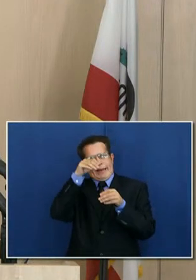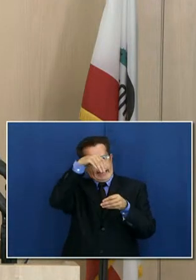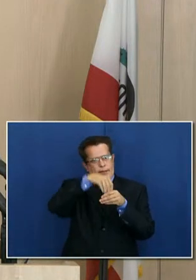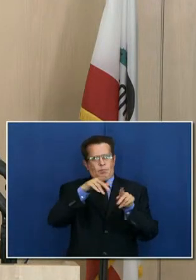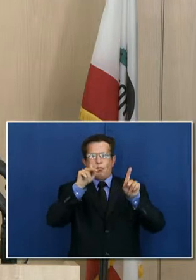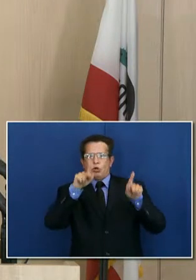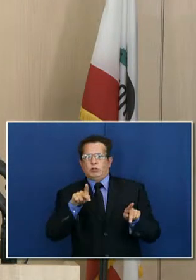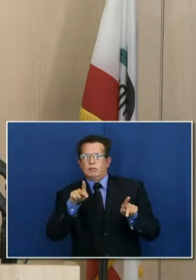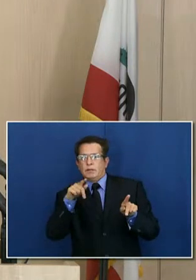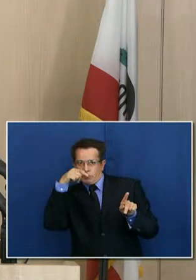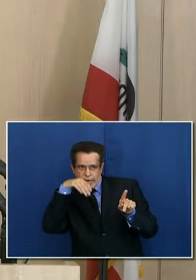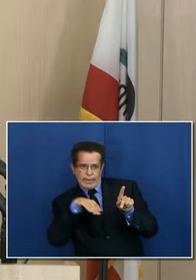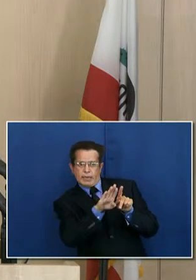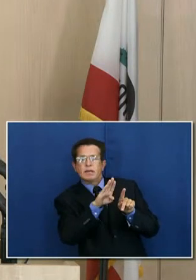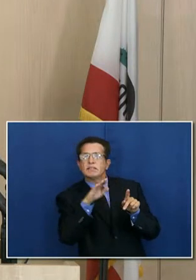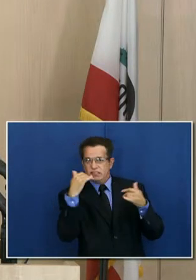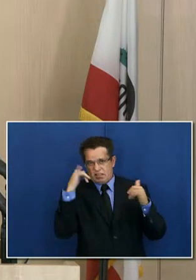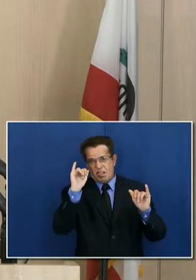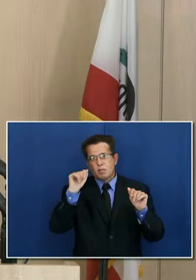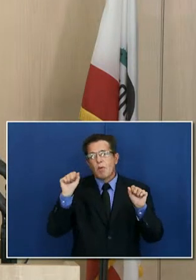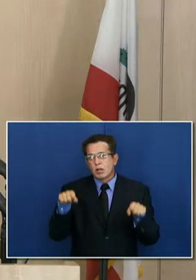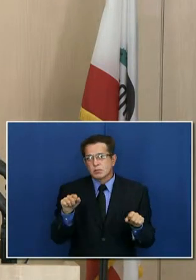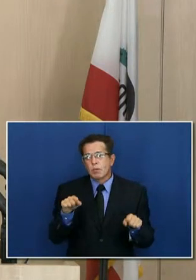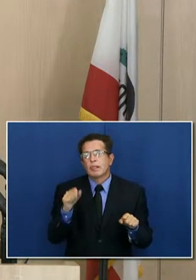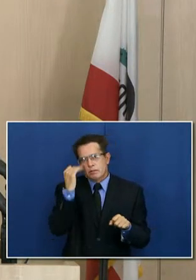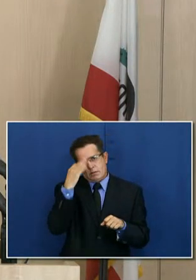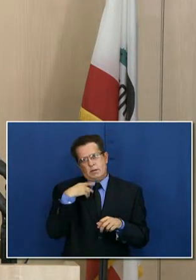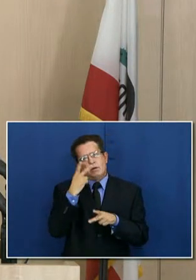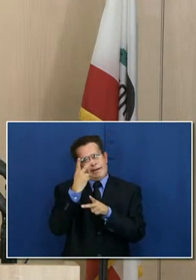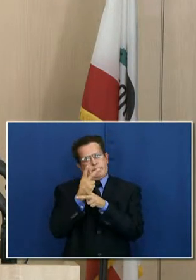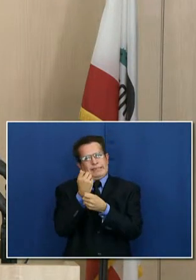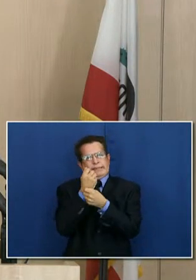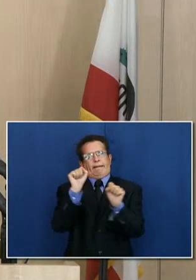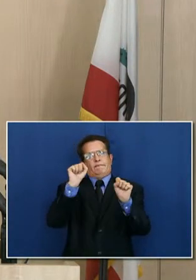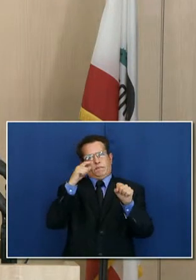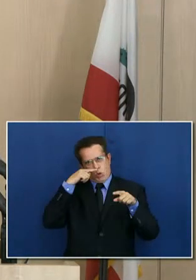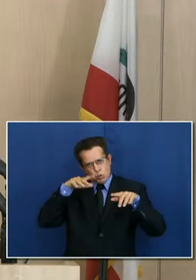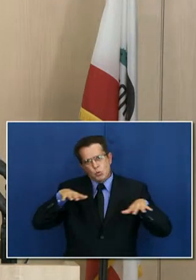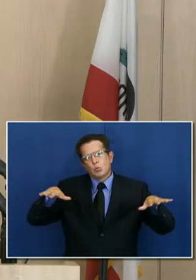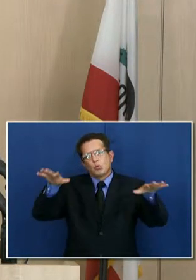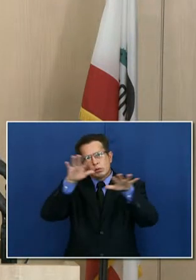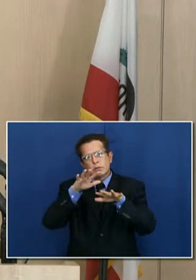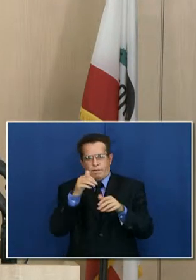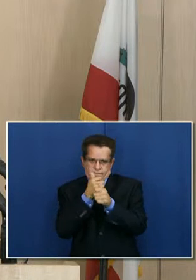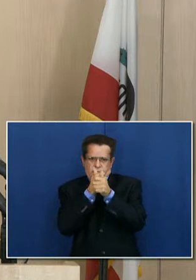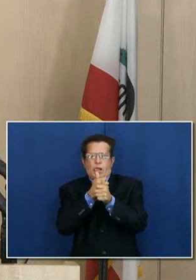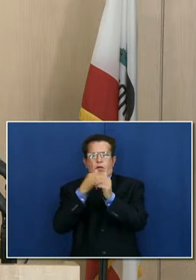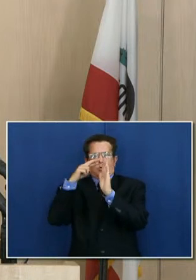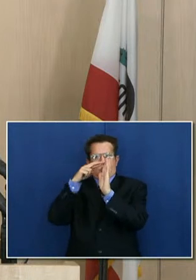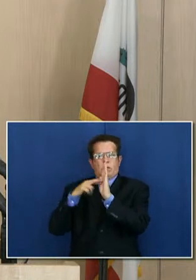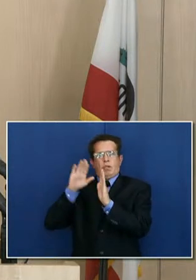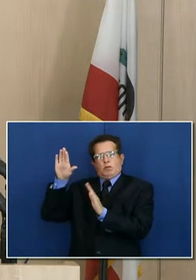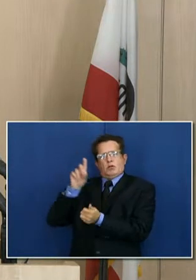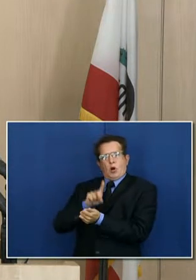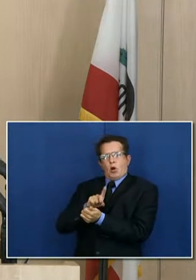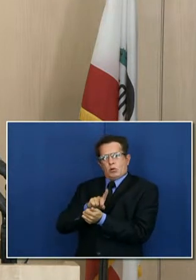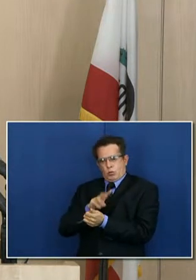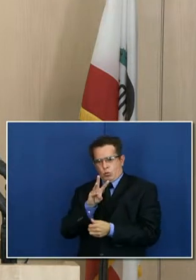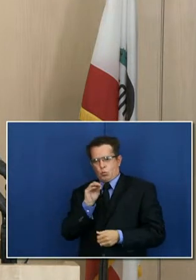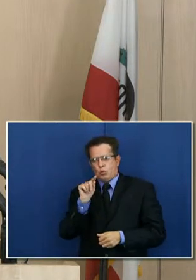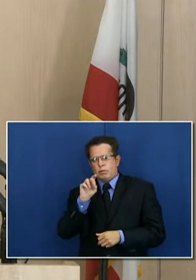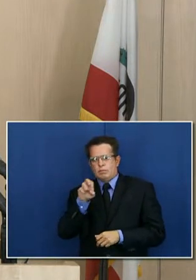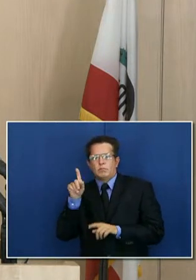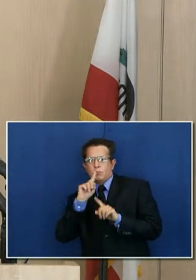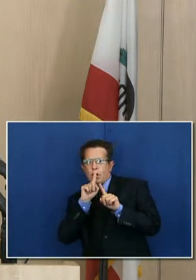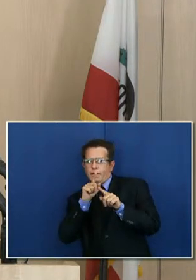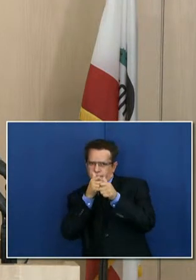option, and it will be an option that will be conducted in a safe environment, following all the guidance of our public health doctor, Dr. Wooten, and